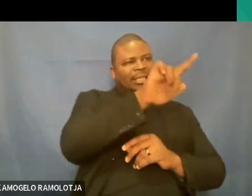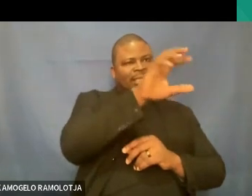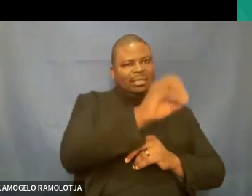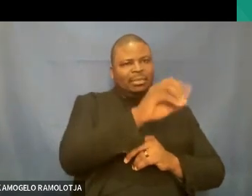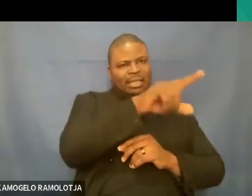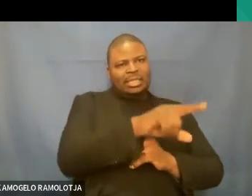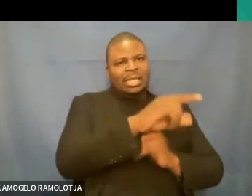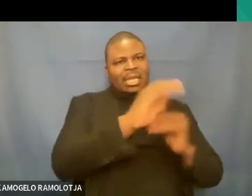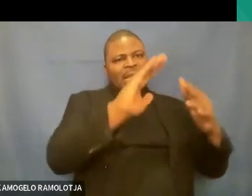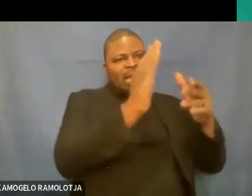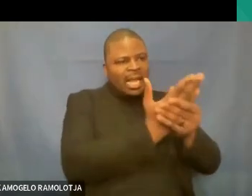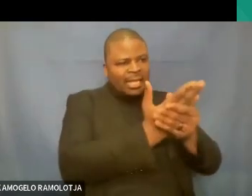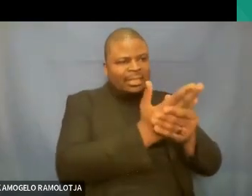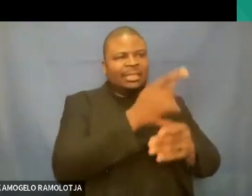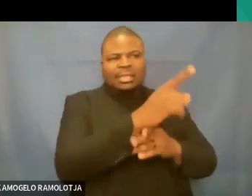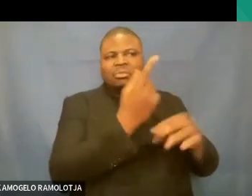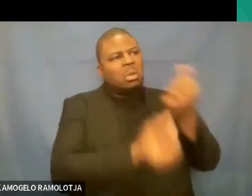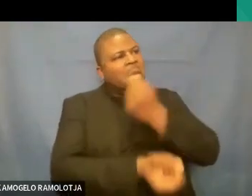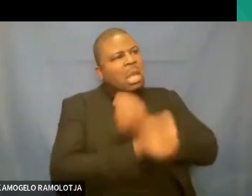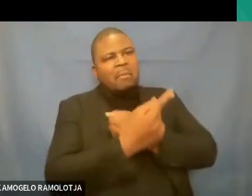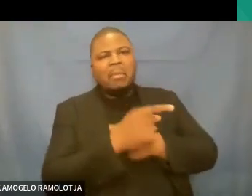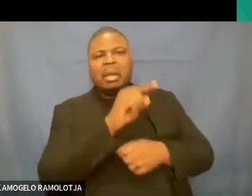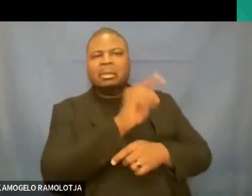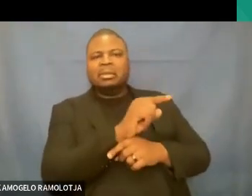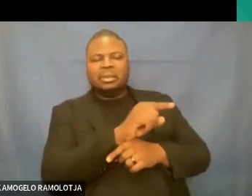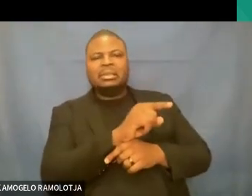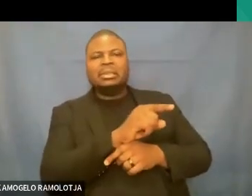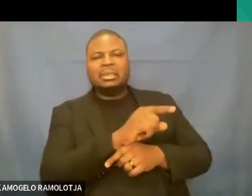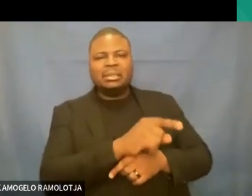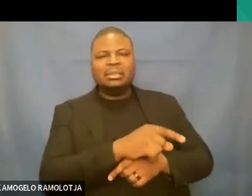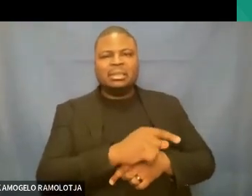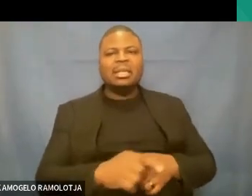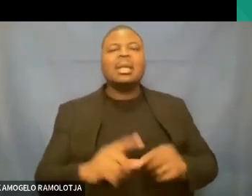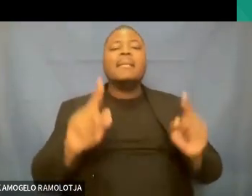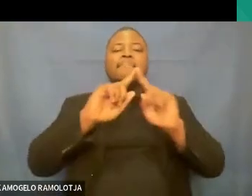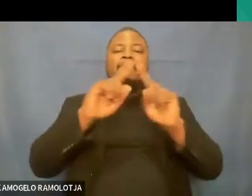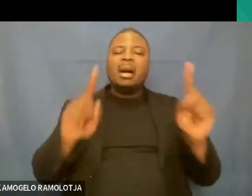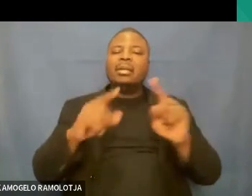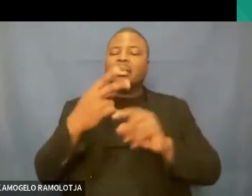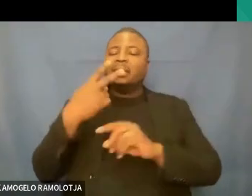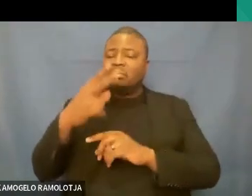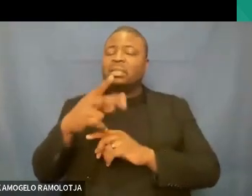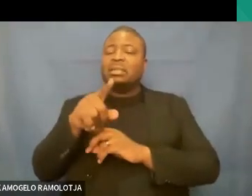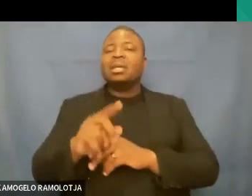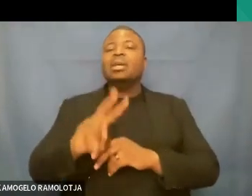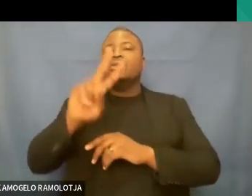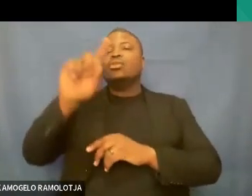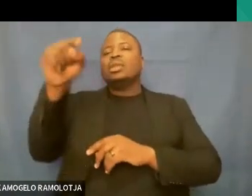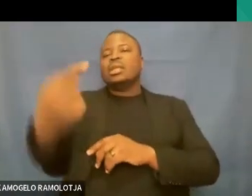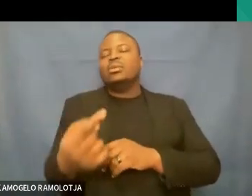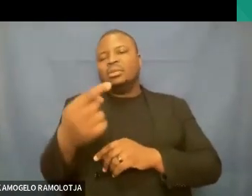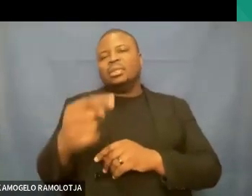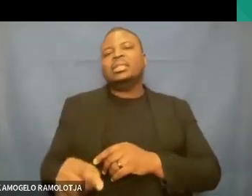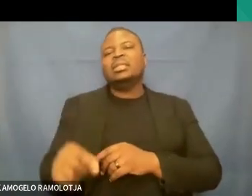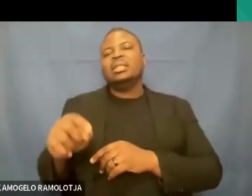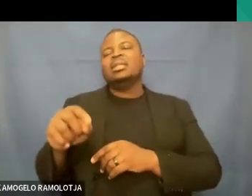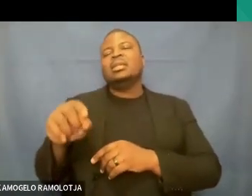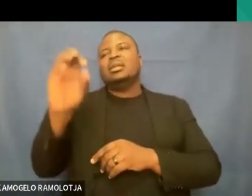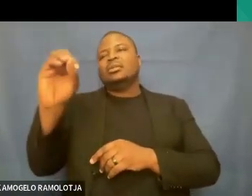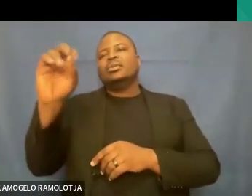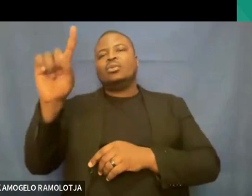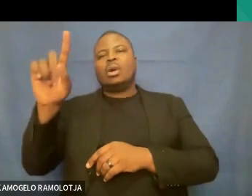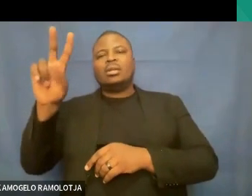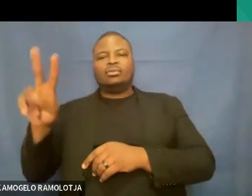referred. And just looking at this number particularly, the 2,012 cases, what about the other cases that were not